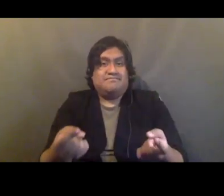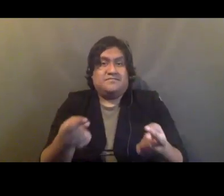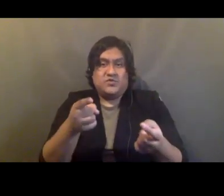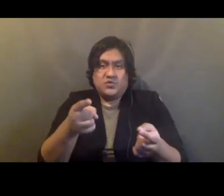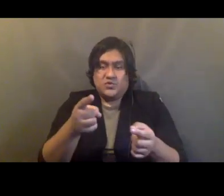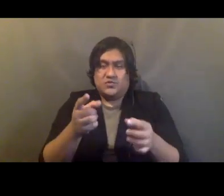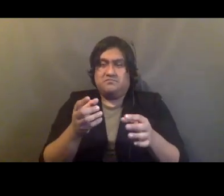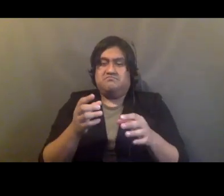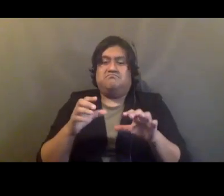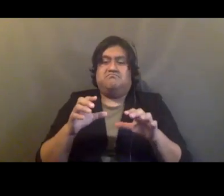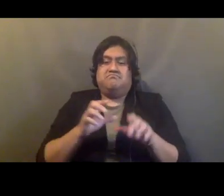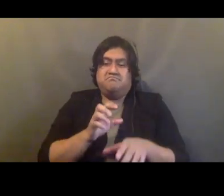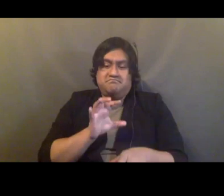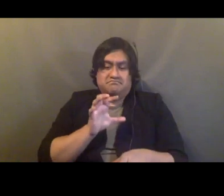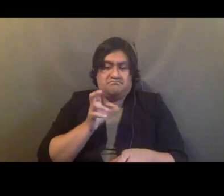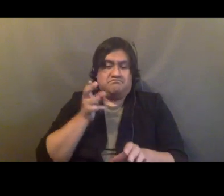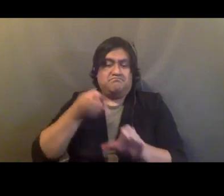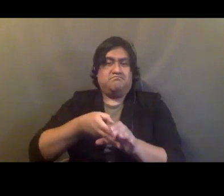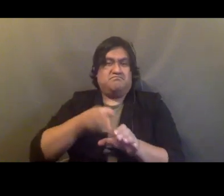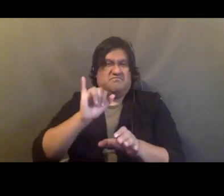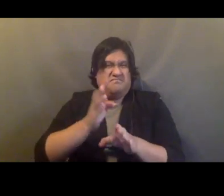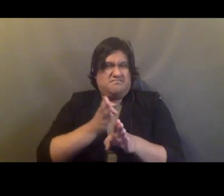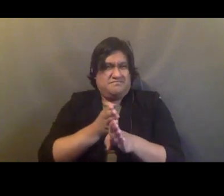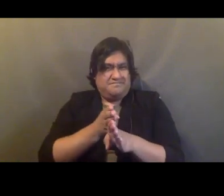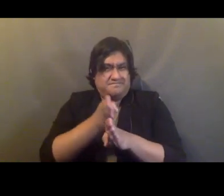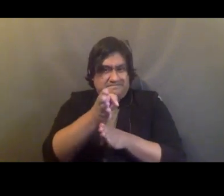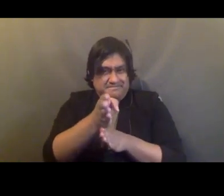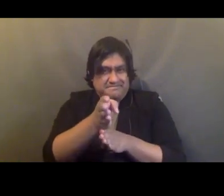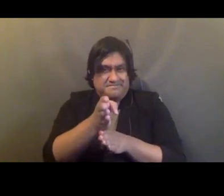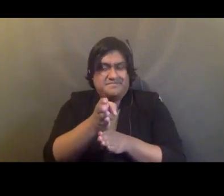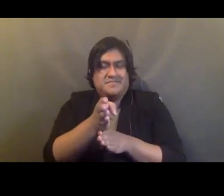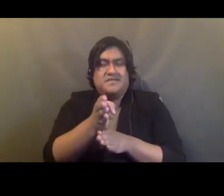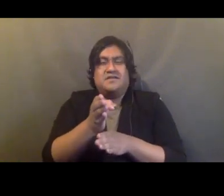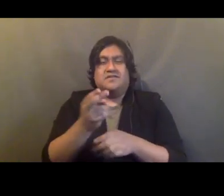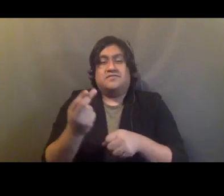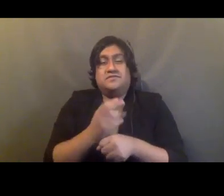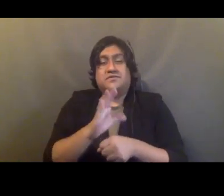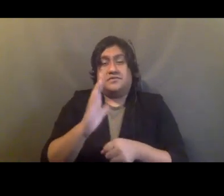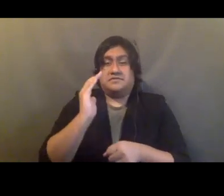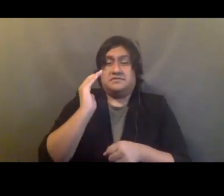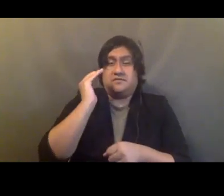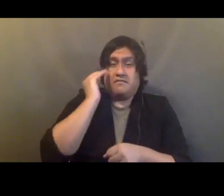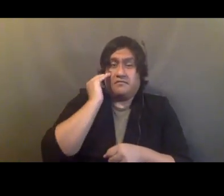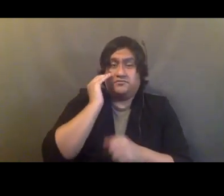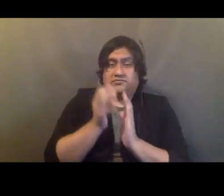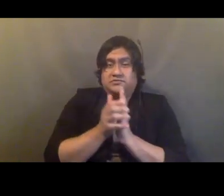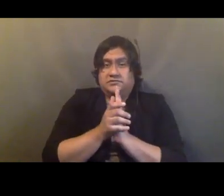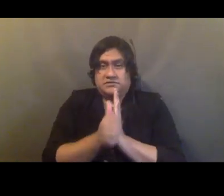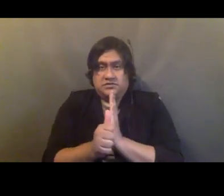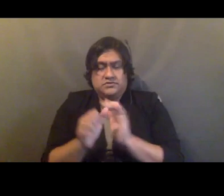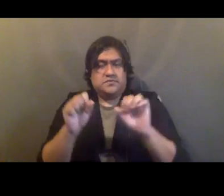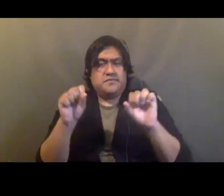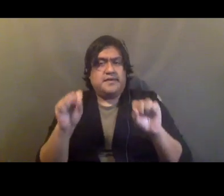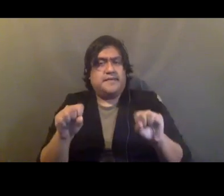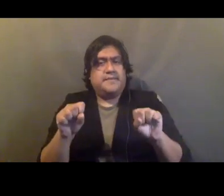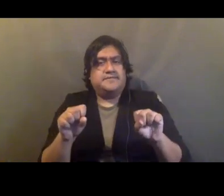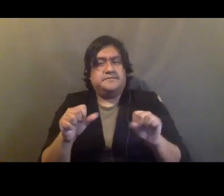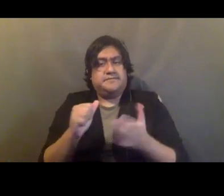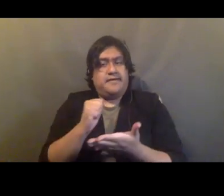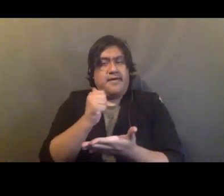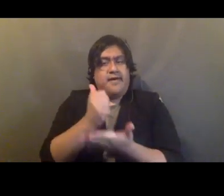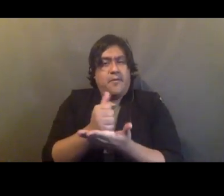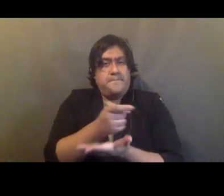work. And using your skills and your knowledge to be able to really help